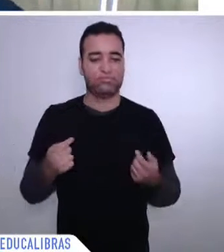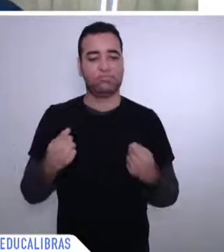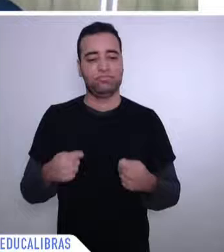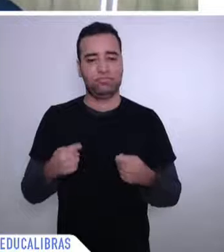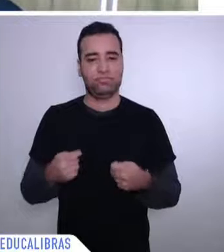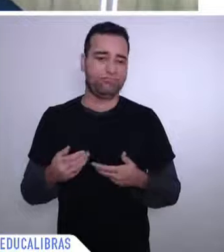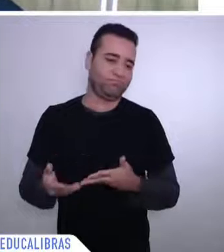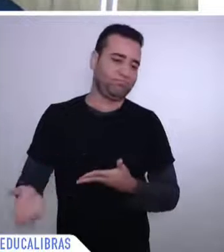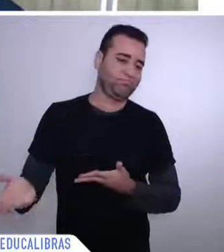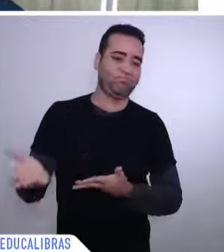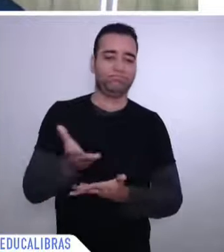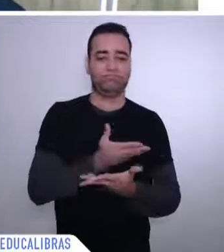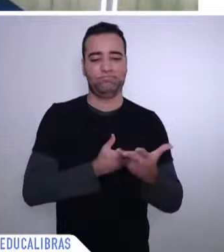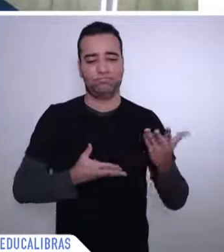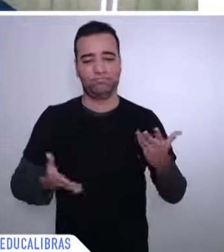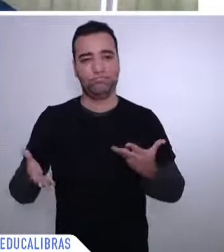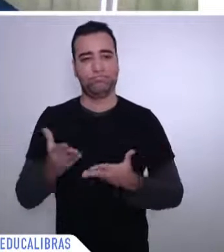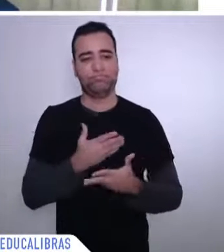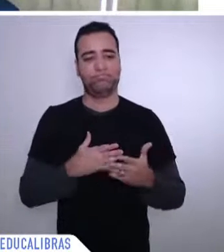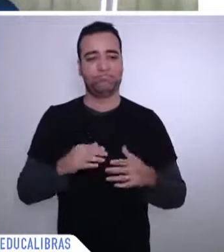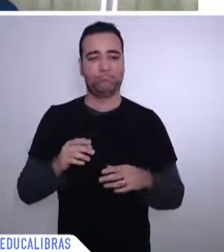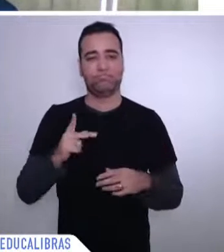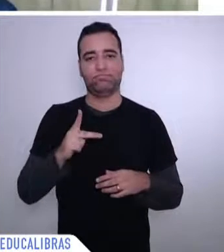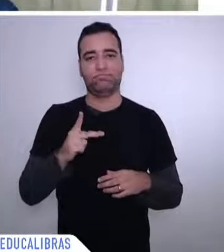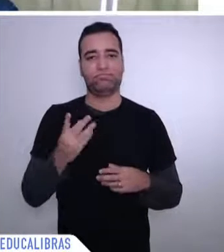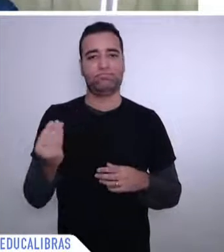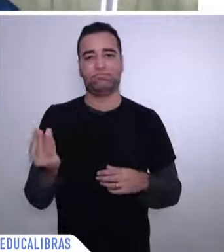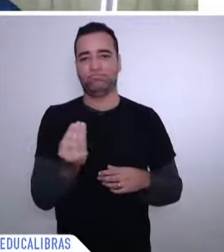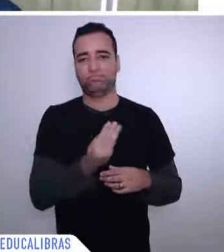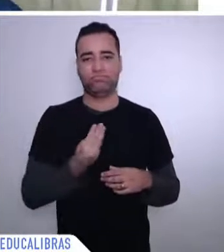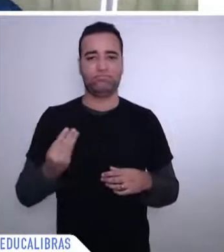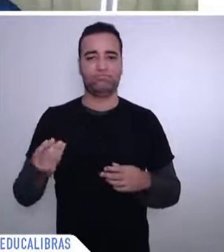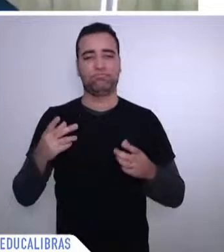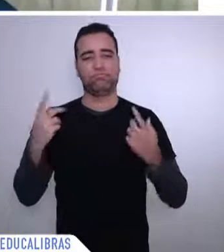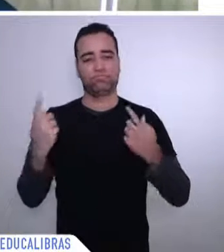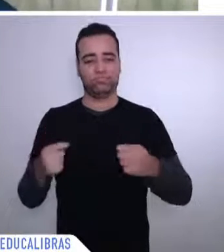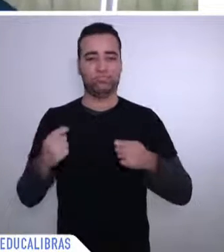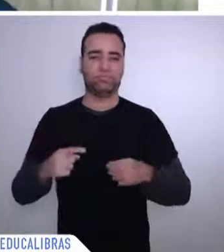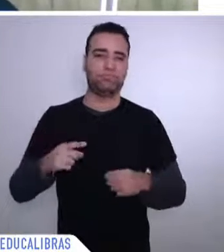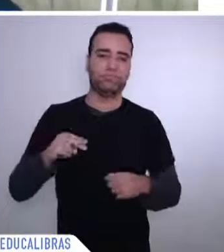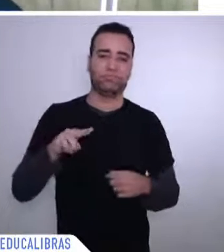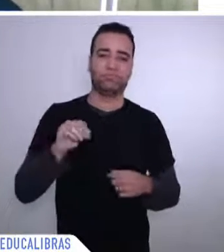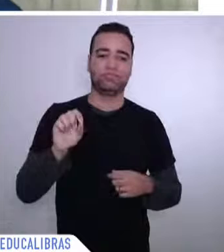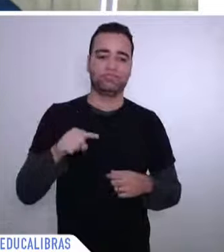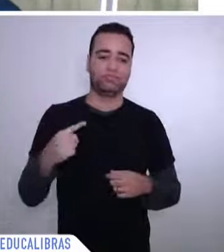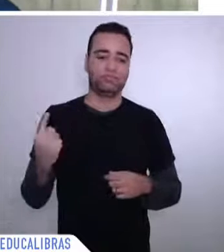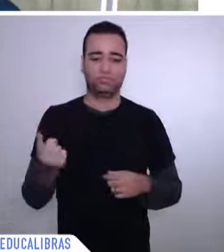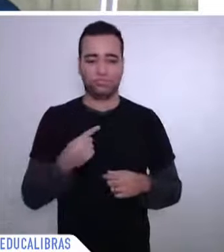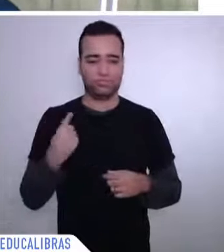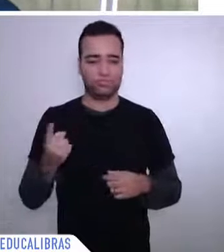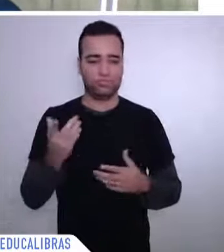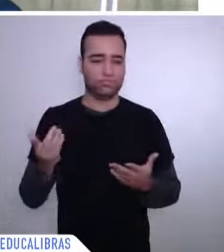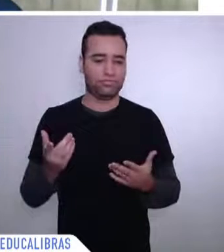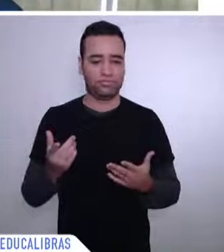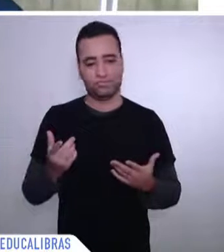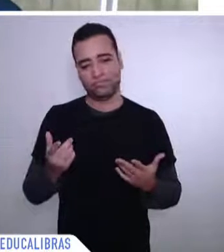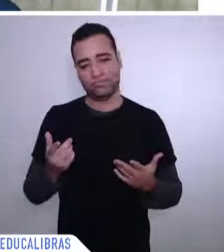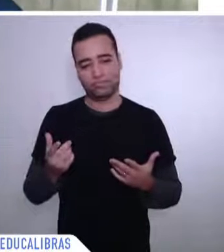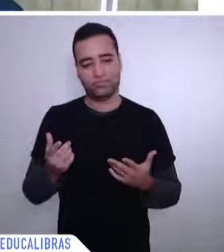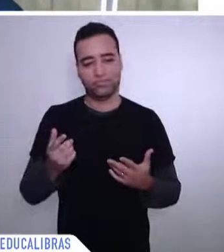and disregarding others, and we need to work in plural. I don't know